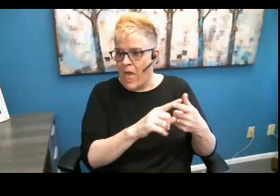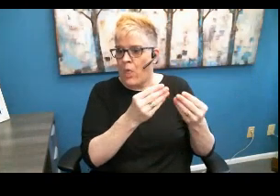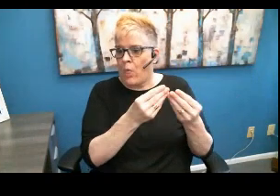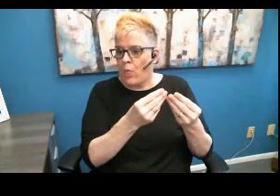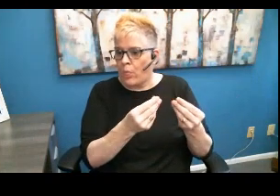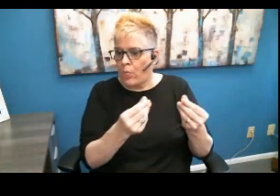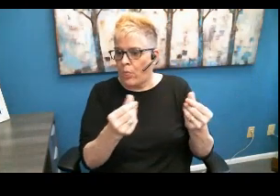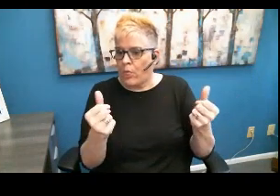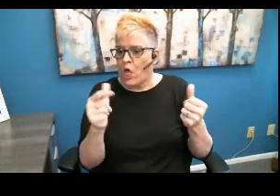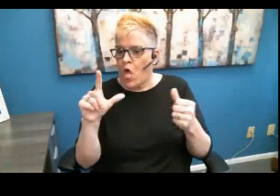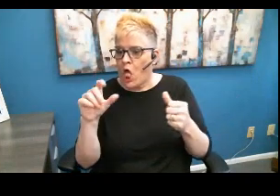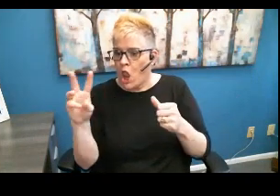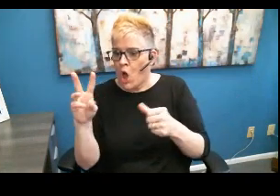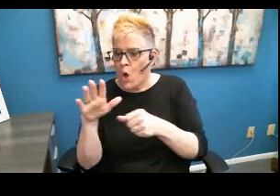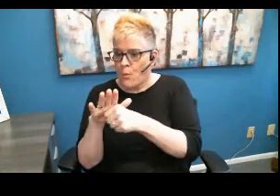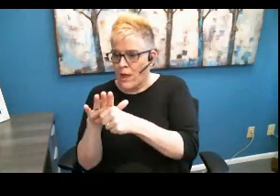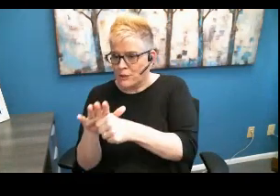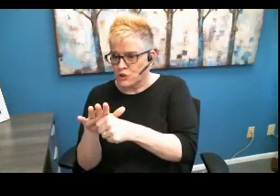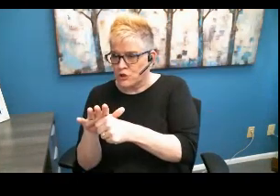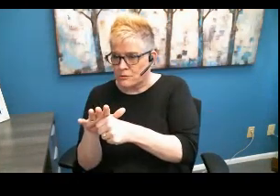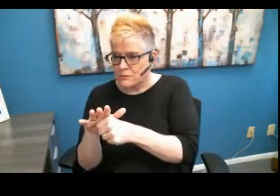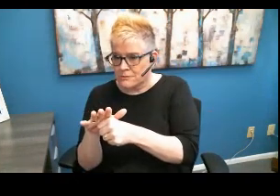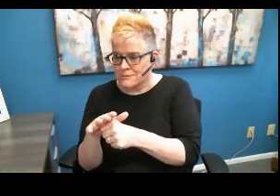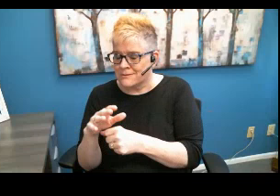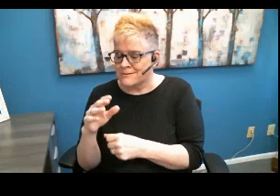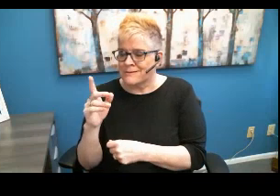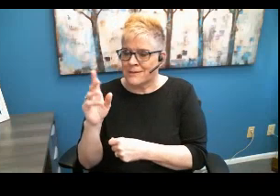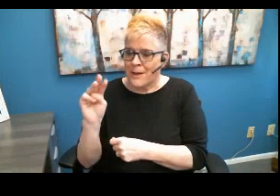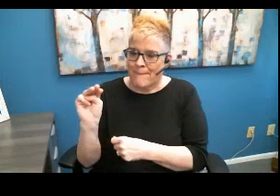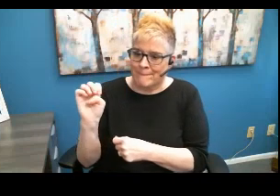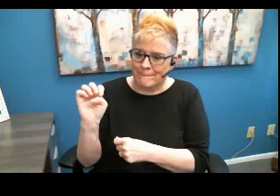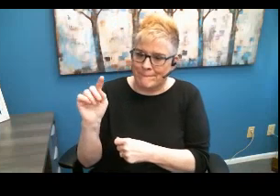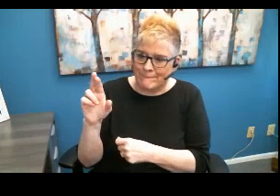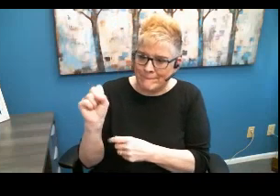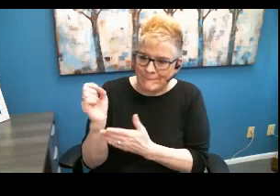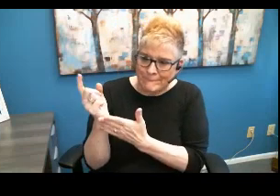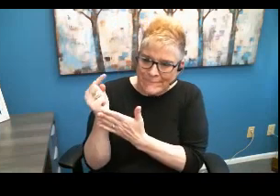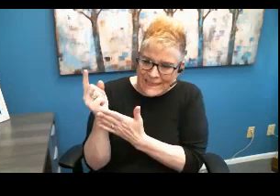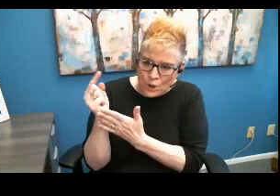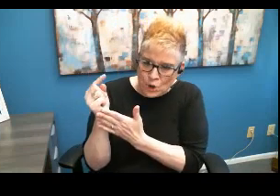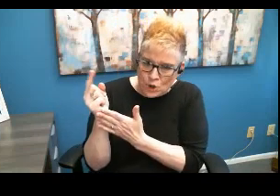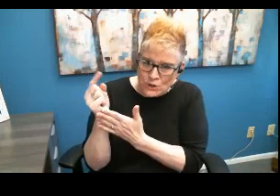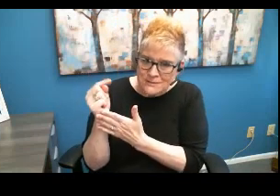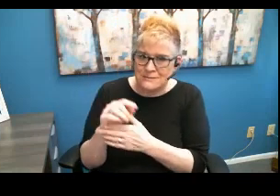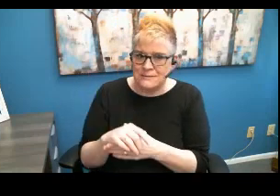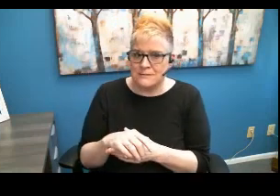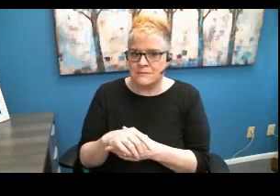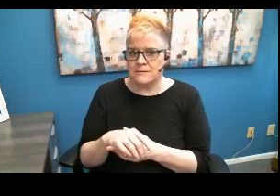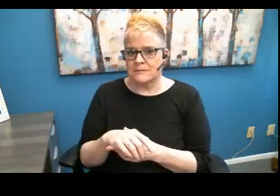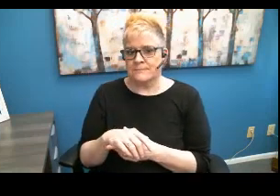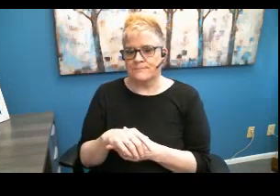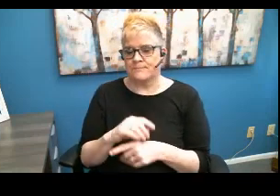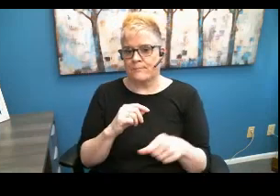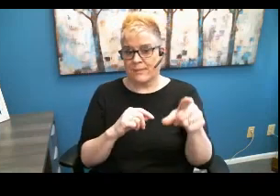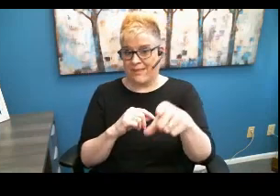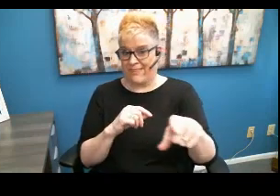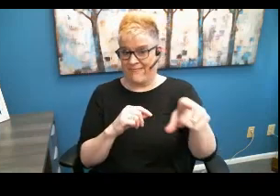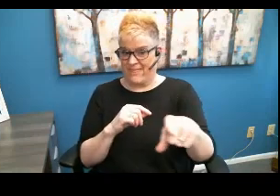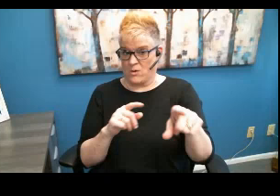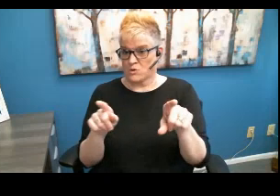we're talking about customer meters and facilities, which I'll get into next. So these are also pressure